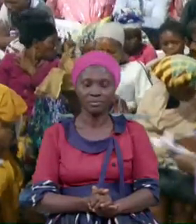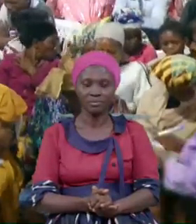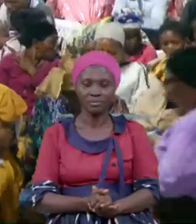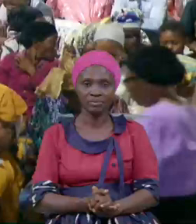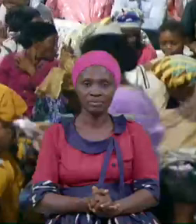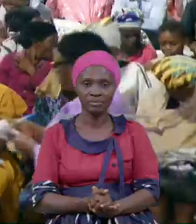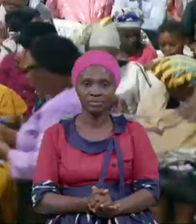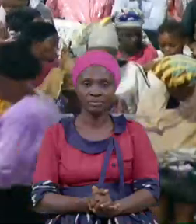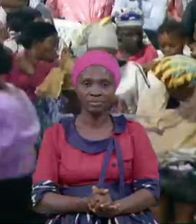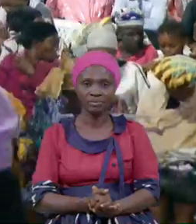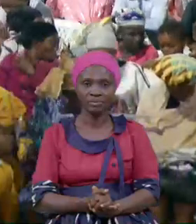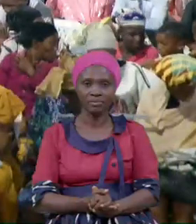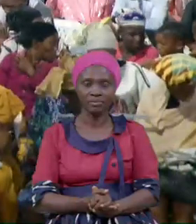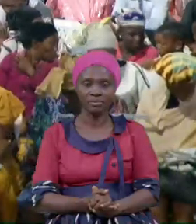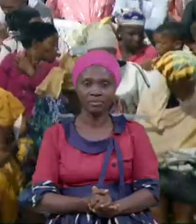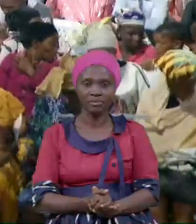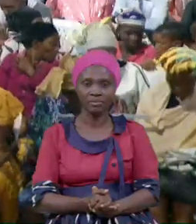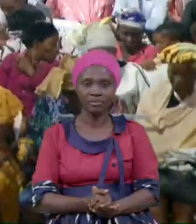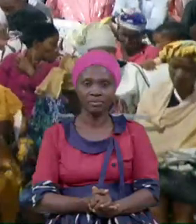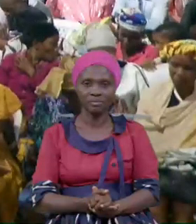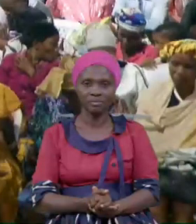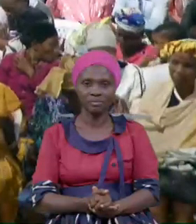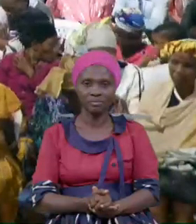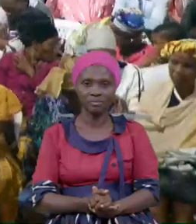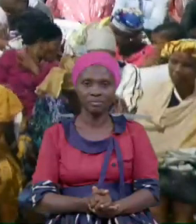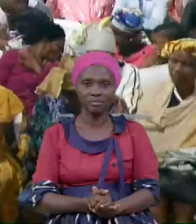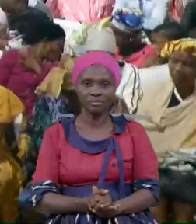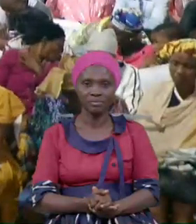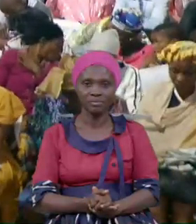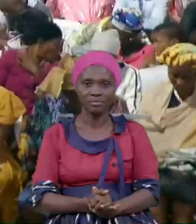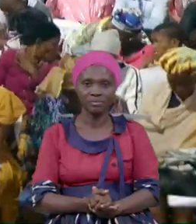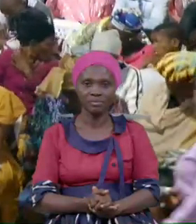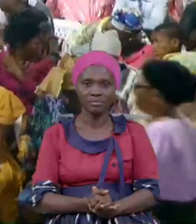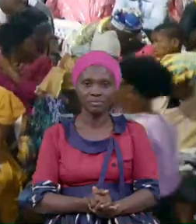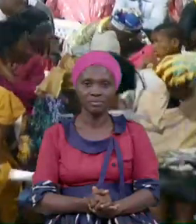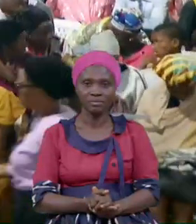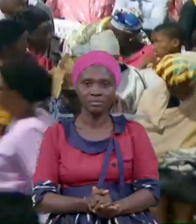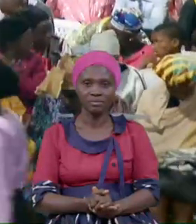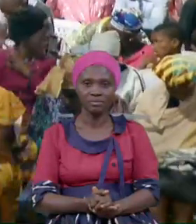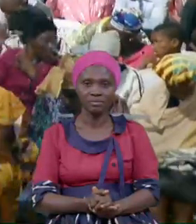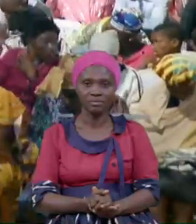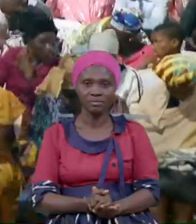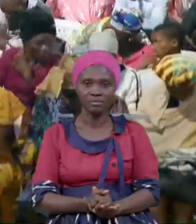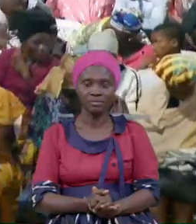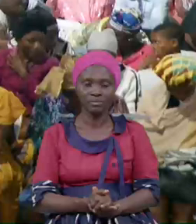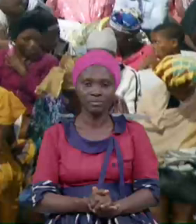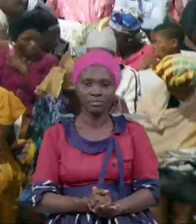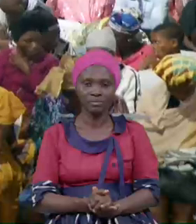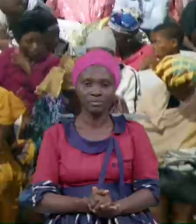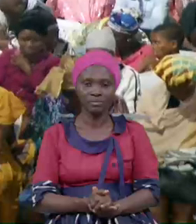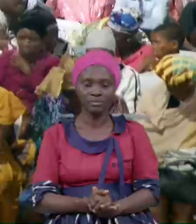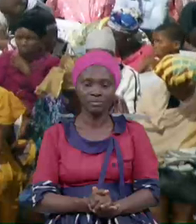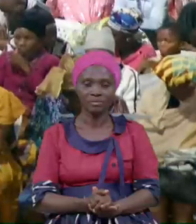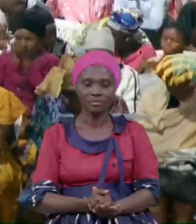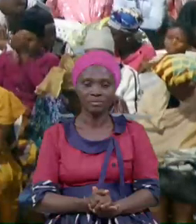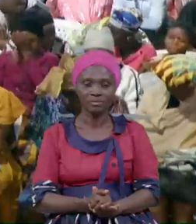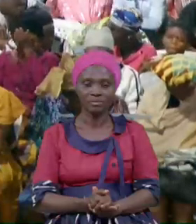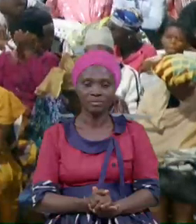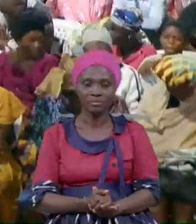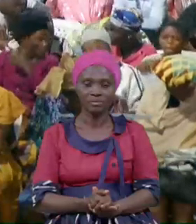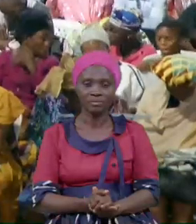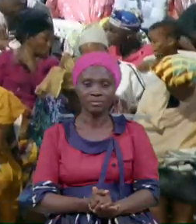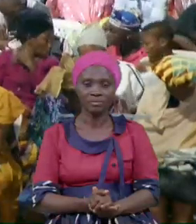please rise to lend a helping hand, please? God bless you. God